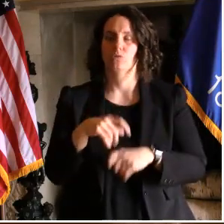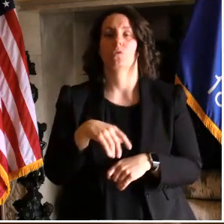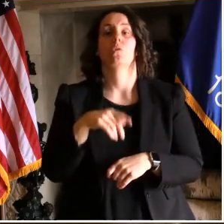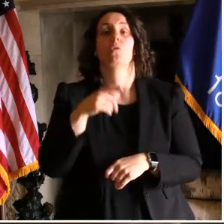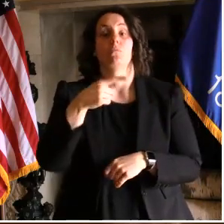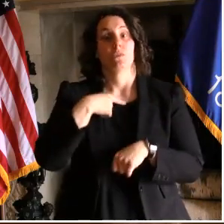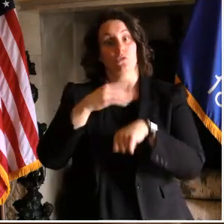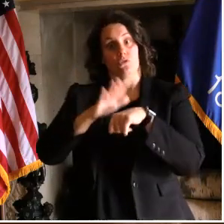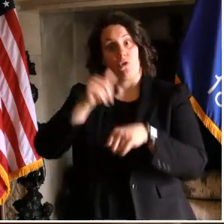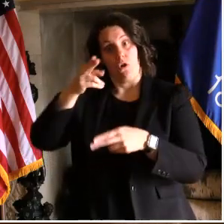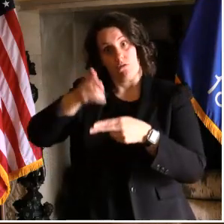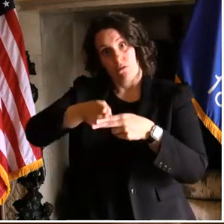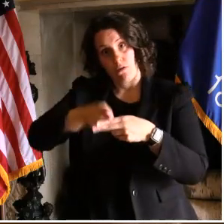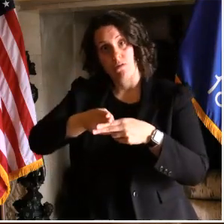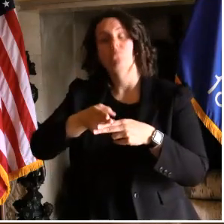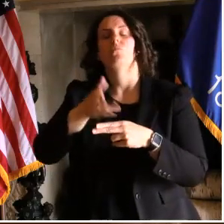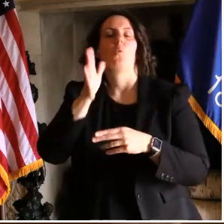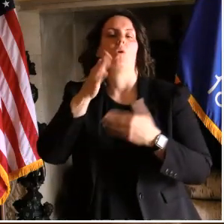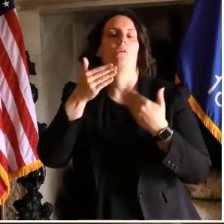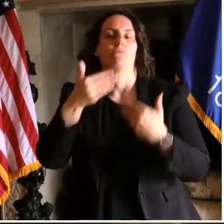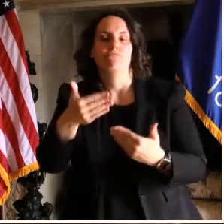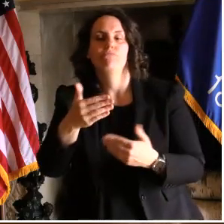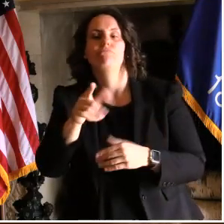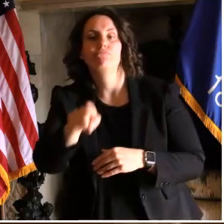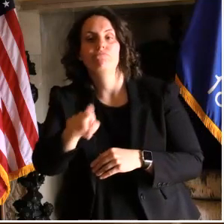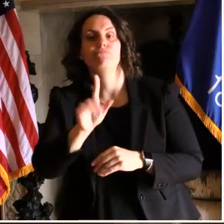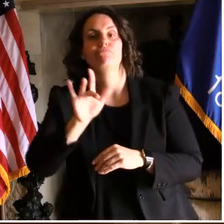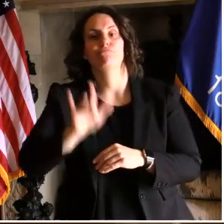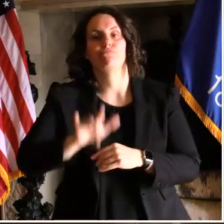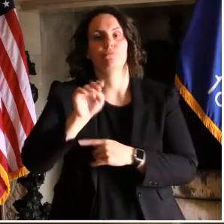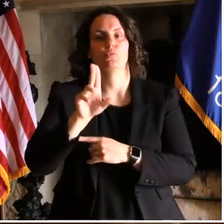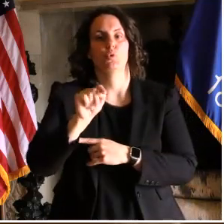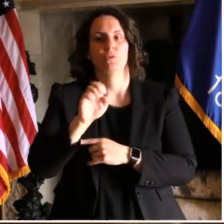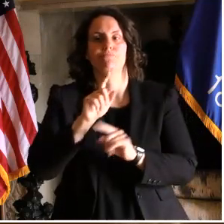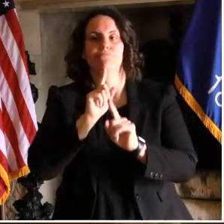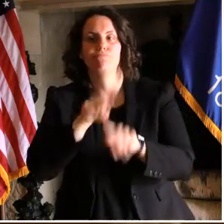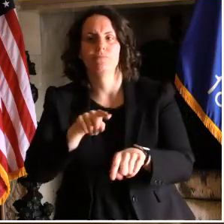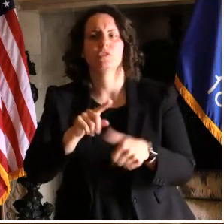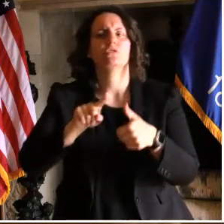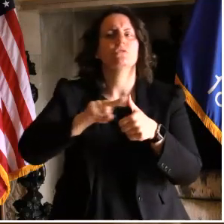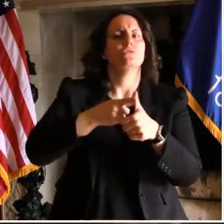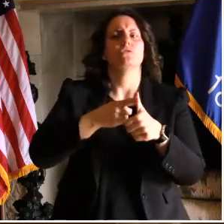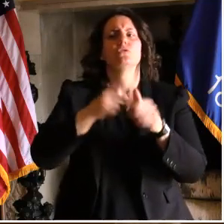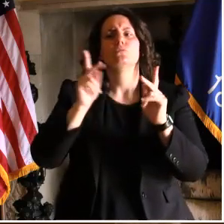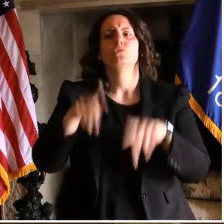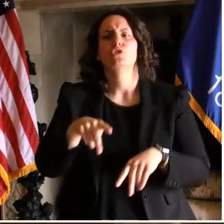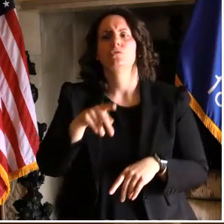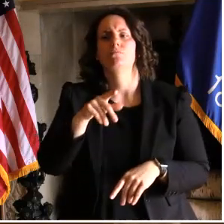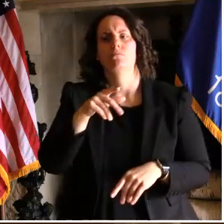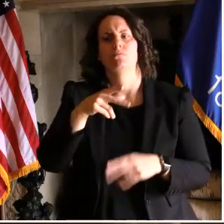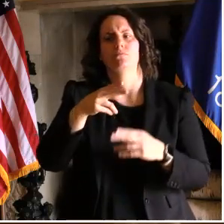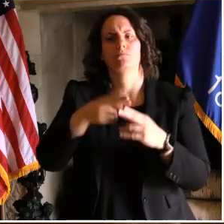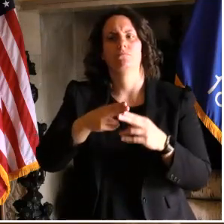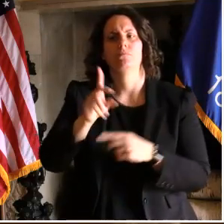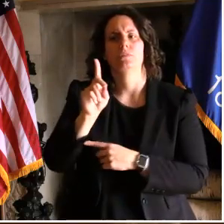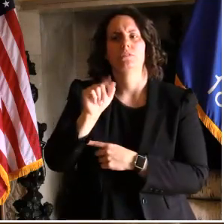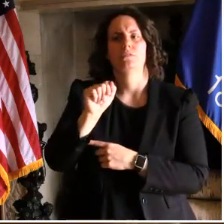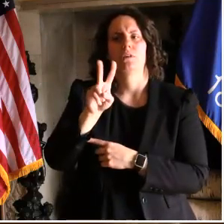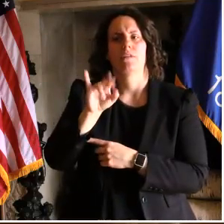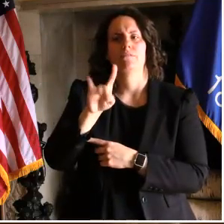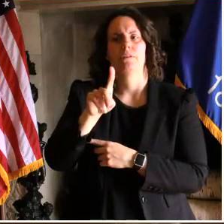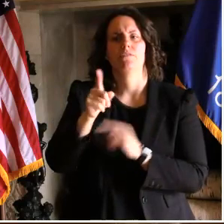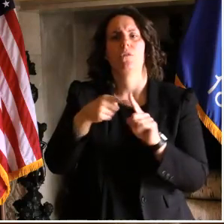ask your question. We'll begin question today with David Wahlberg from the Wisconsin State Journal. David?